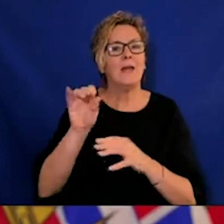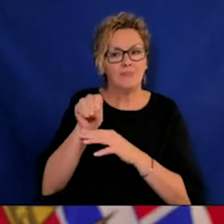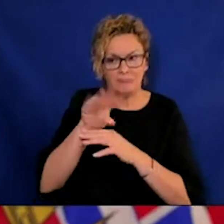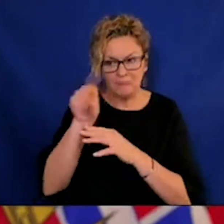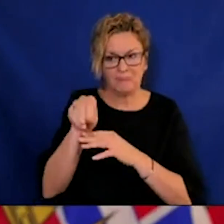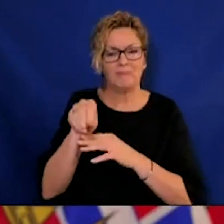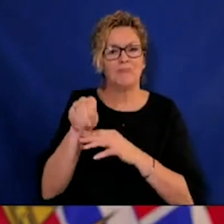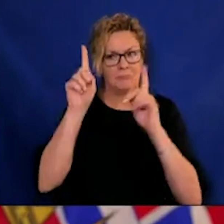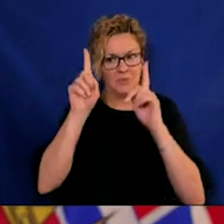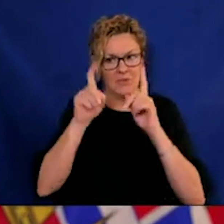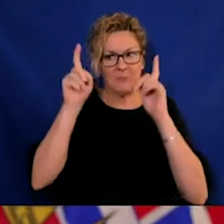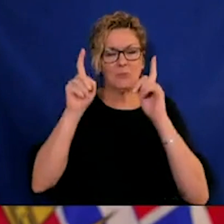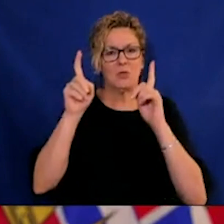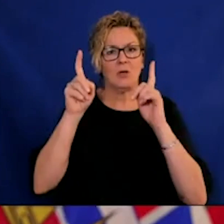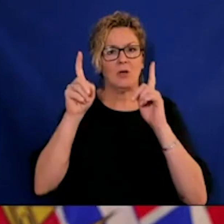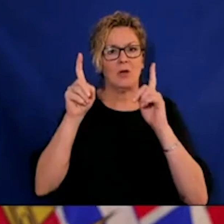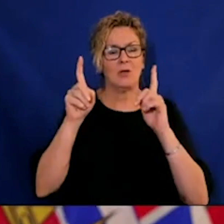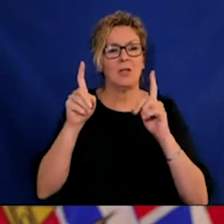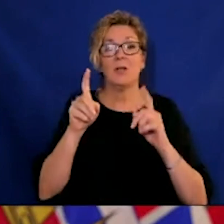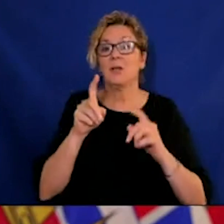do that have been challenging.